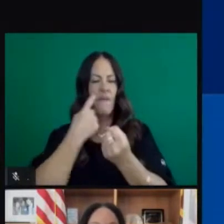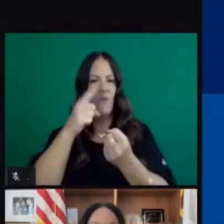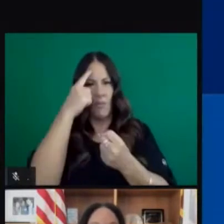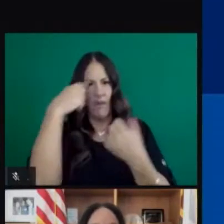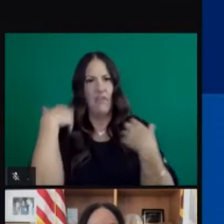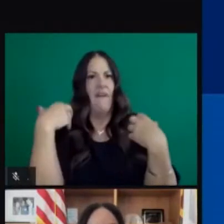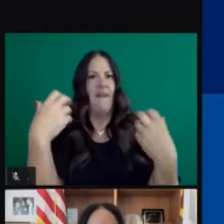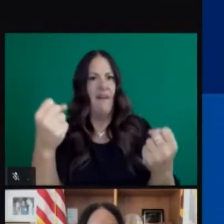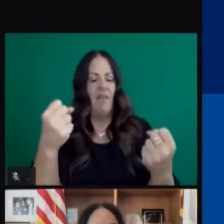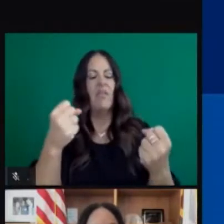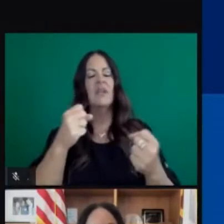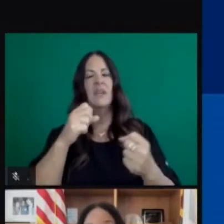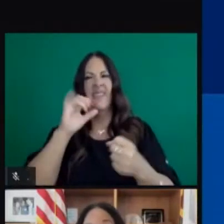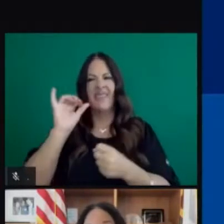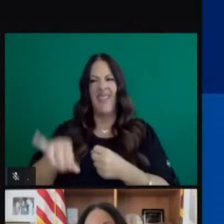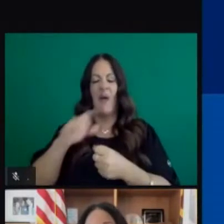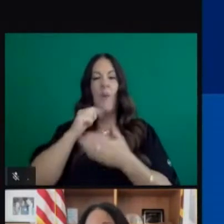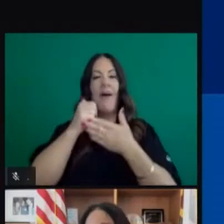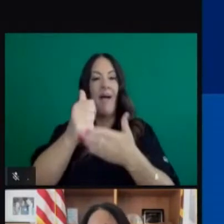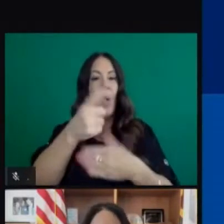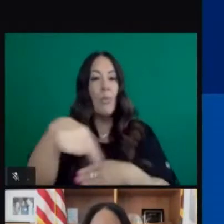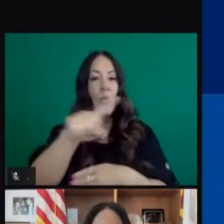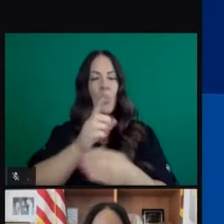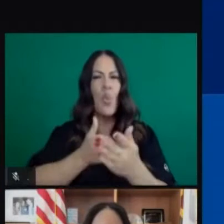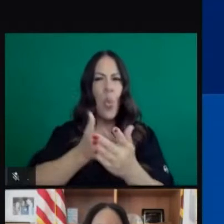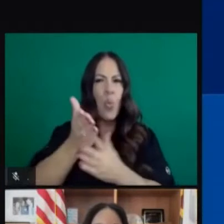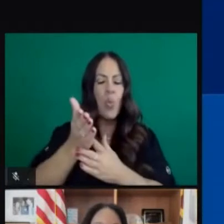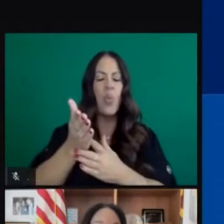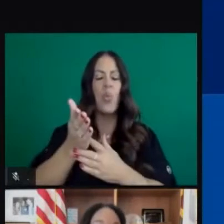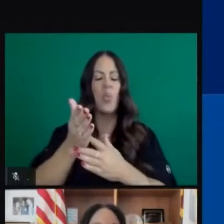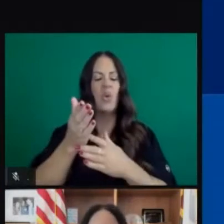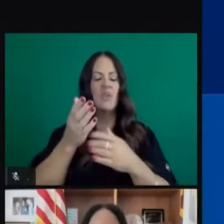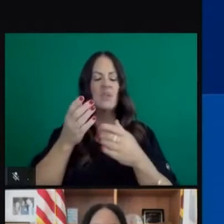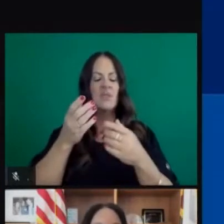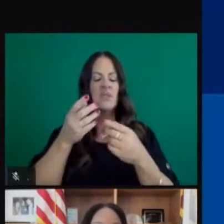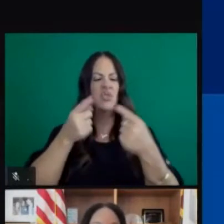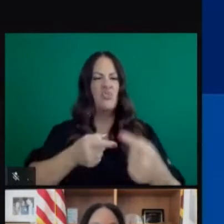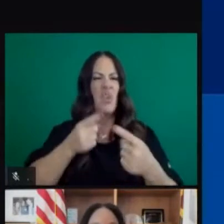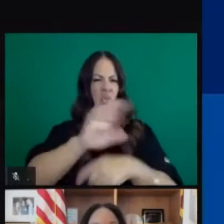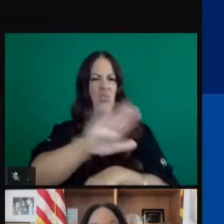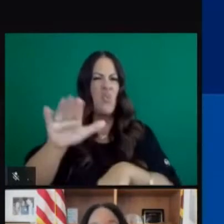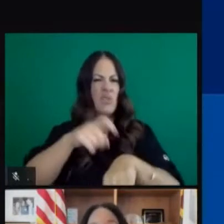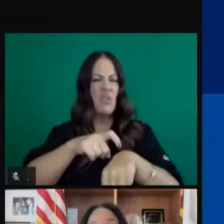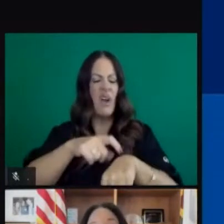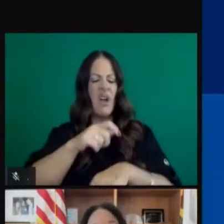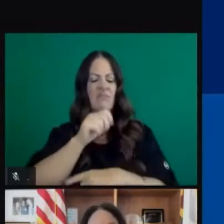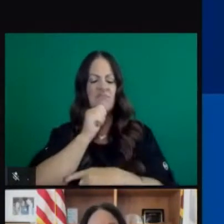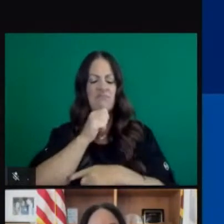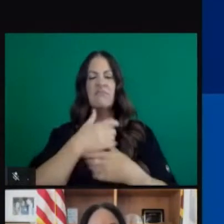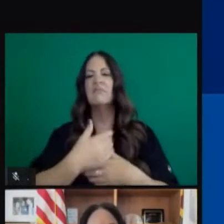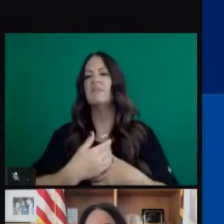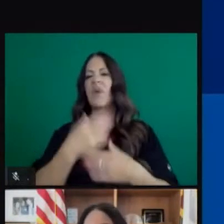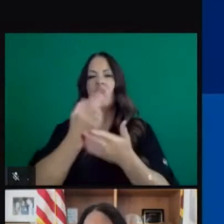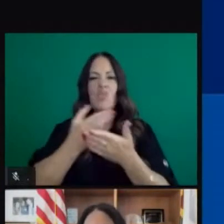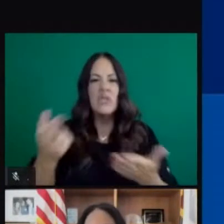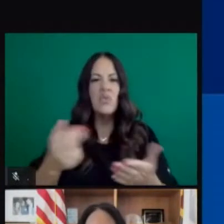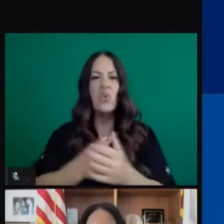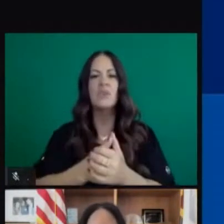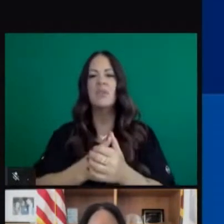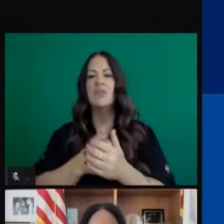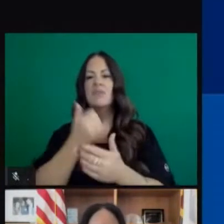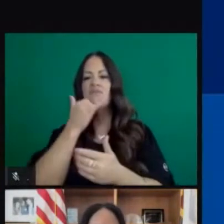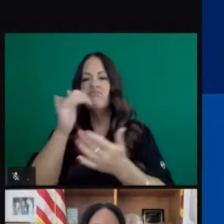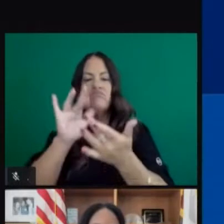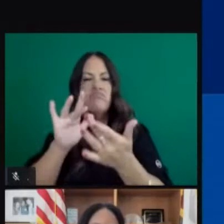through these difficult times, including self-help tools, referrals to resources, including individual and group